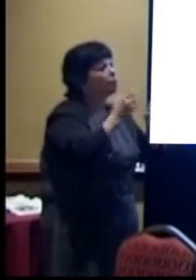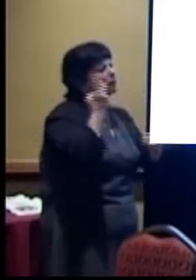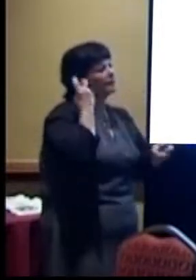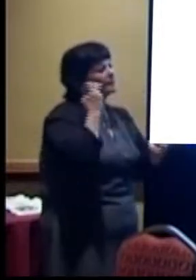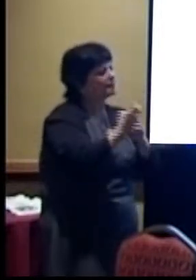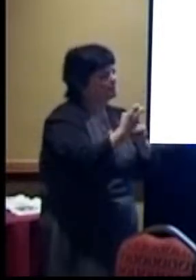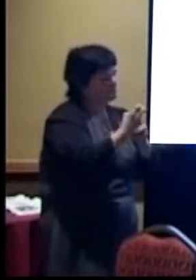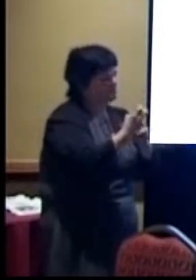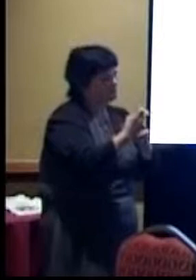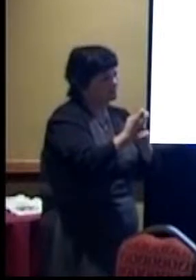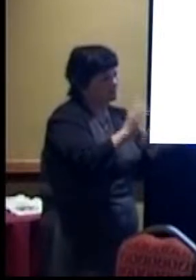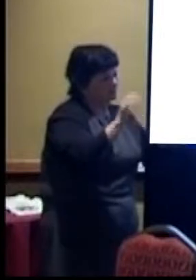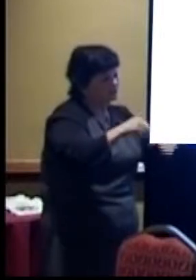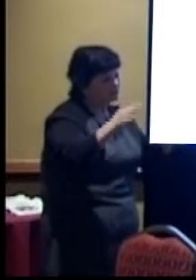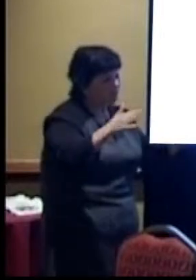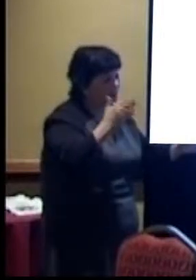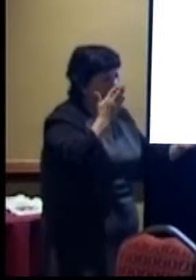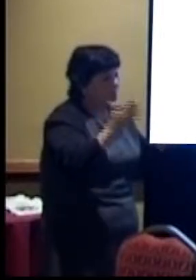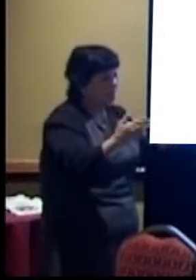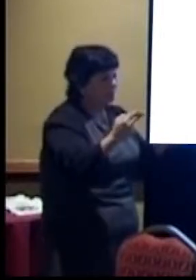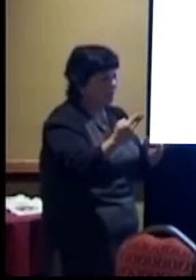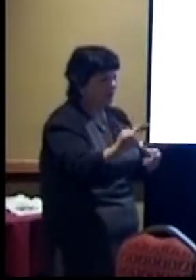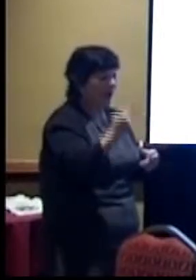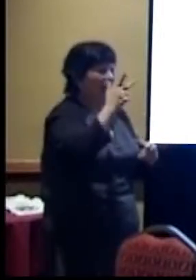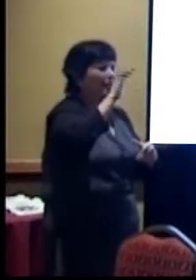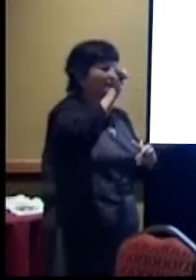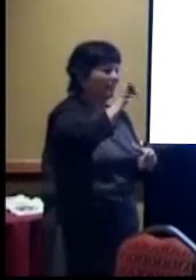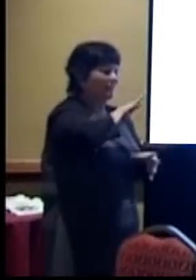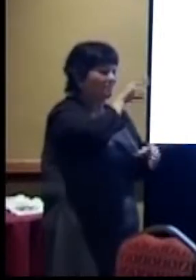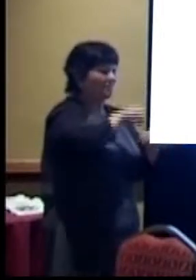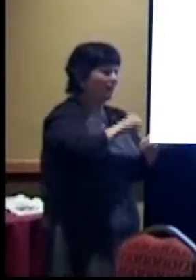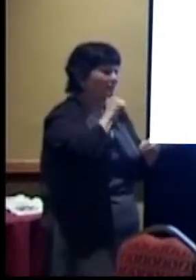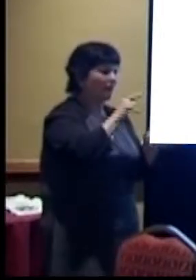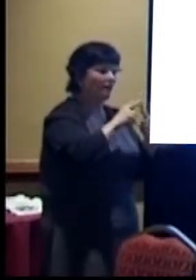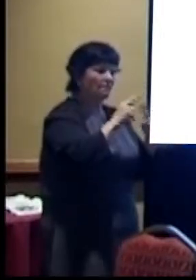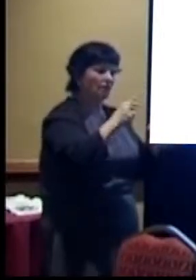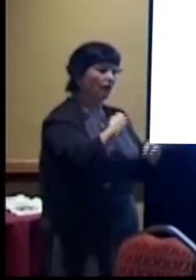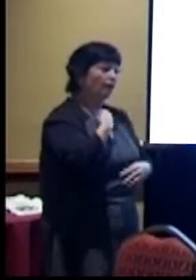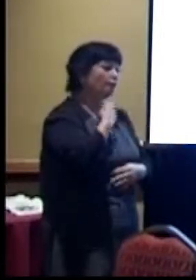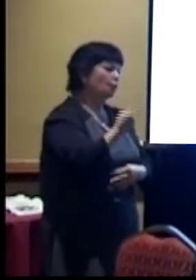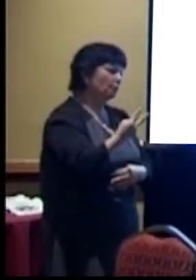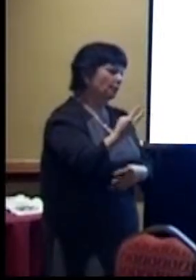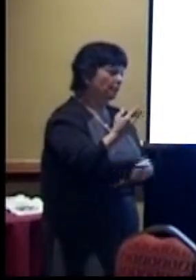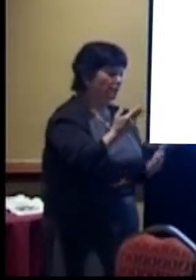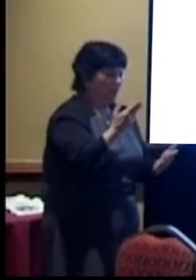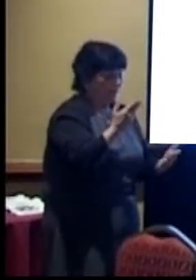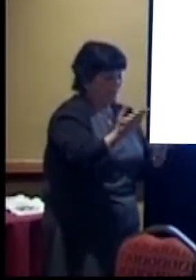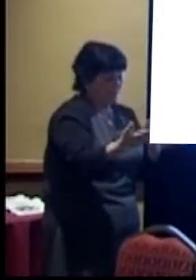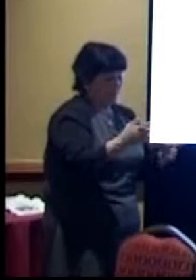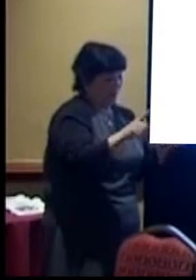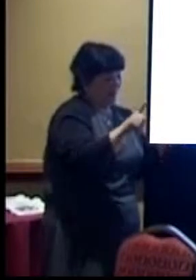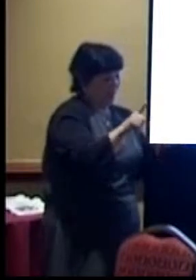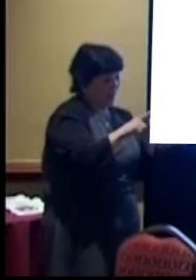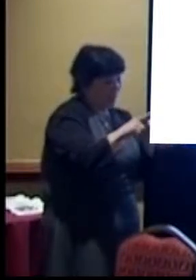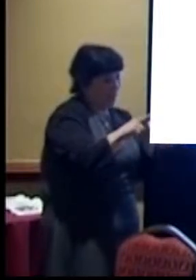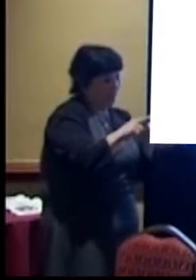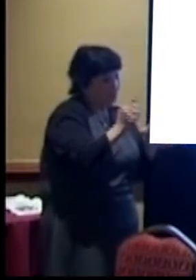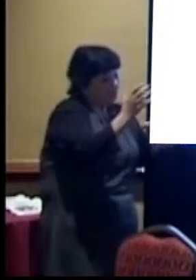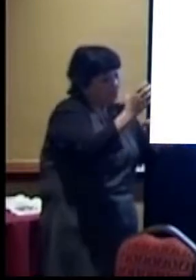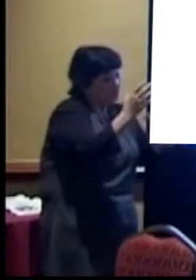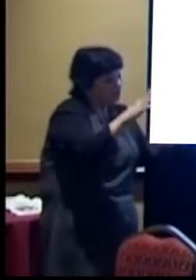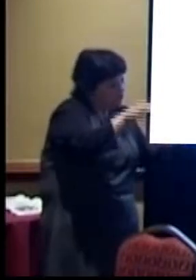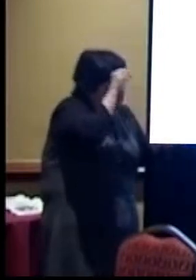difficult in a child who might be very highly involved and is not very verbal. And it might, as they're gaining more